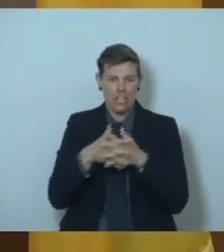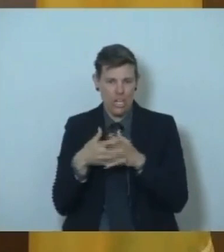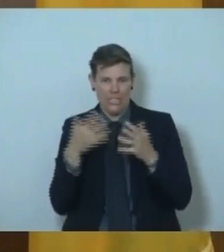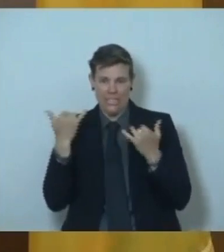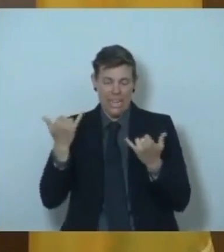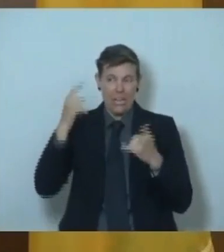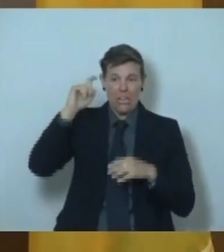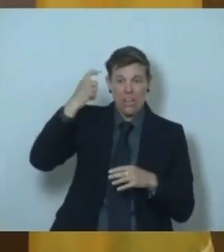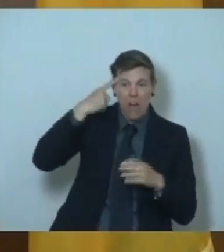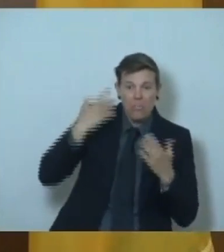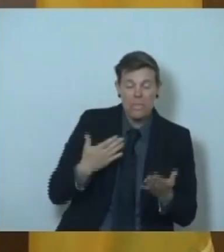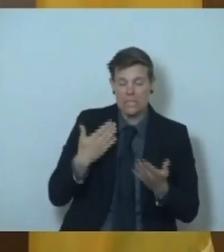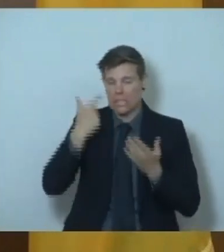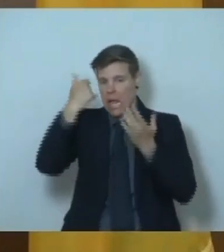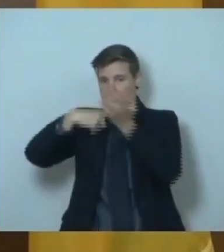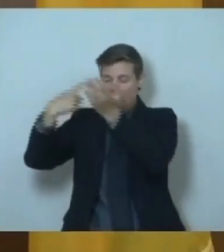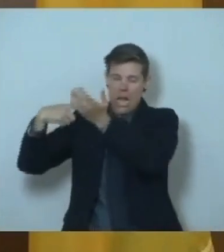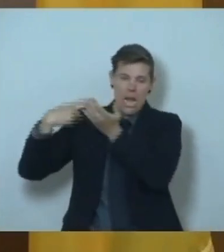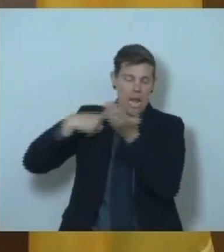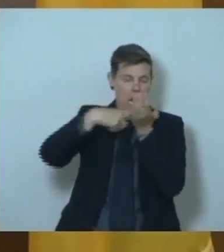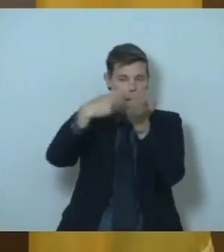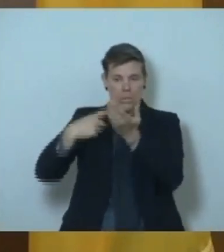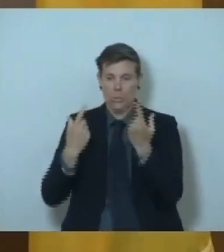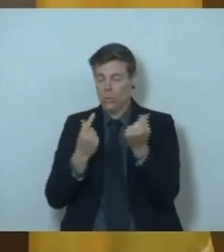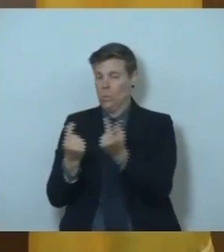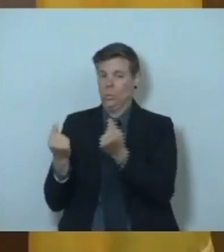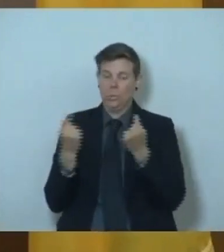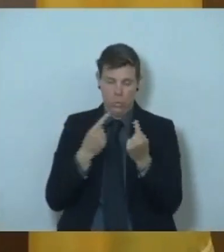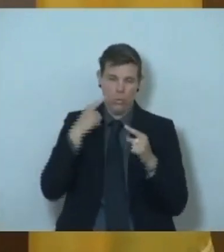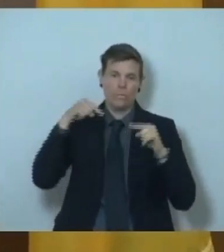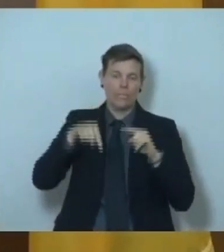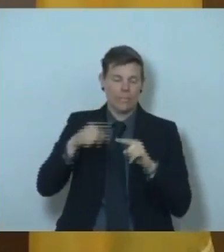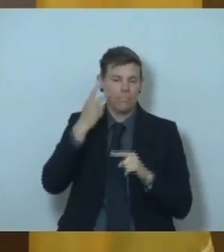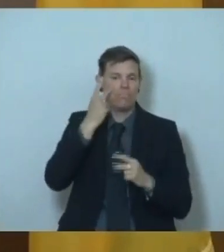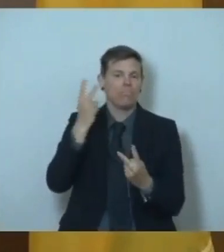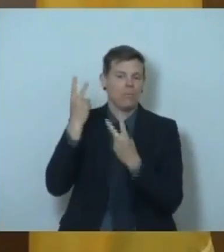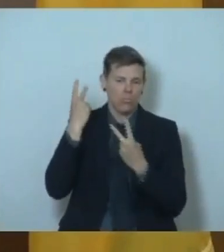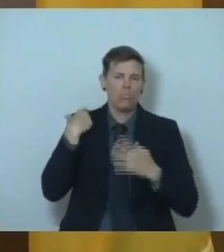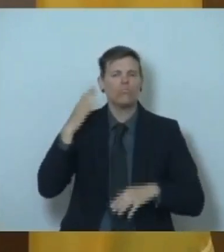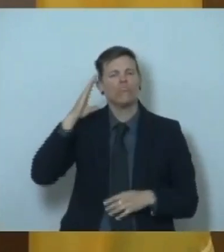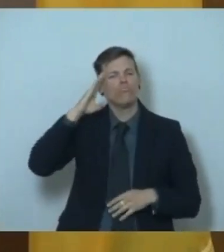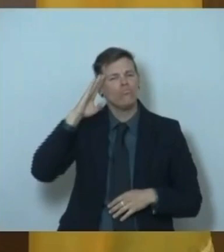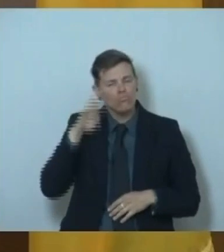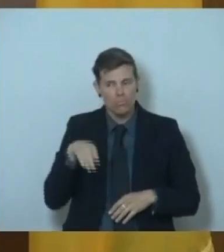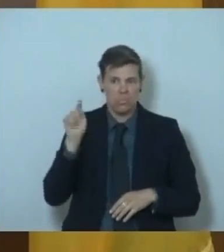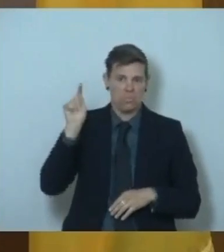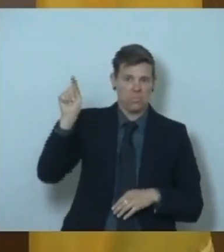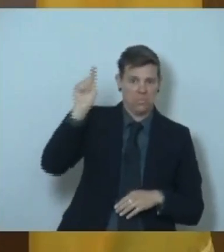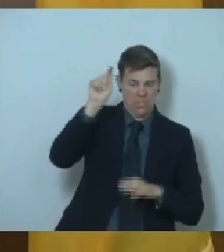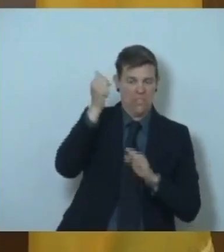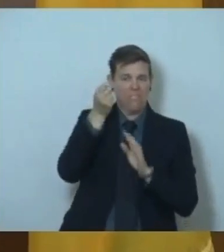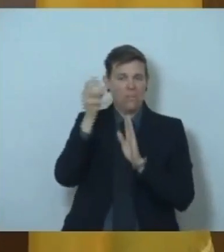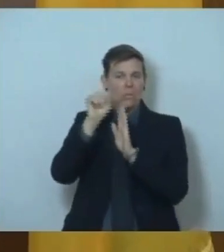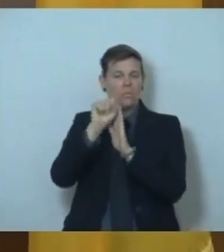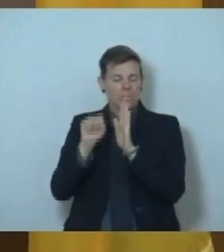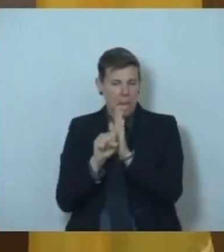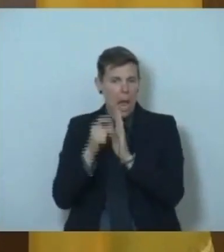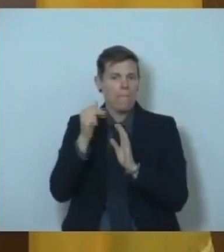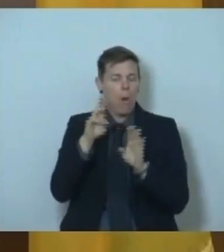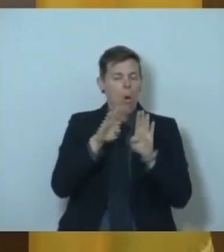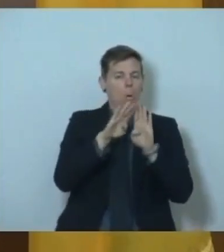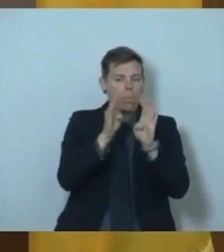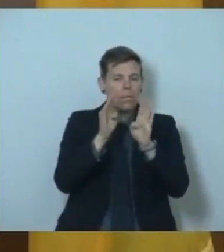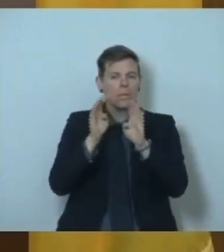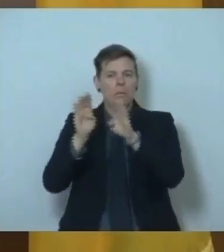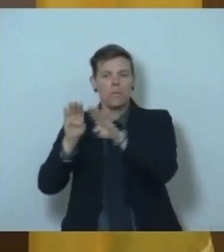up several more state parks around the state, and are working to do that, right, safely, in a steady, productive